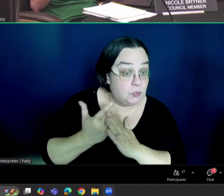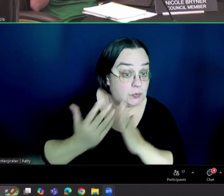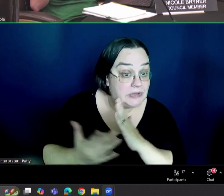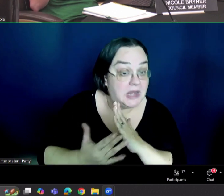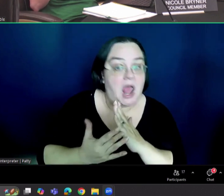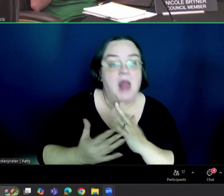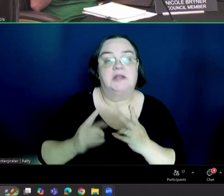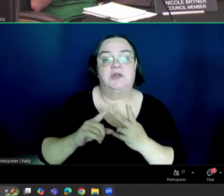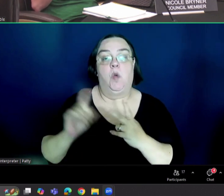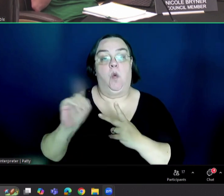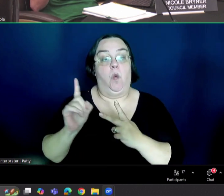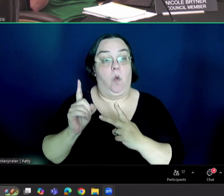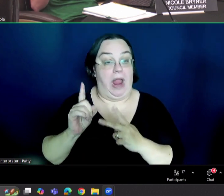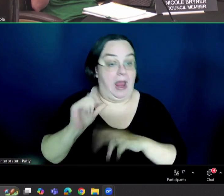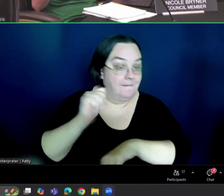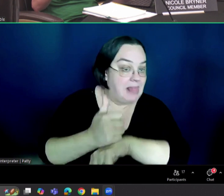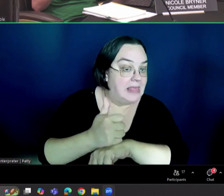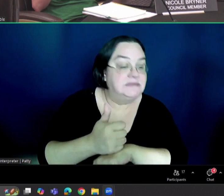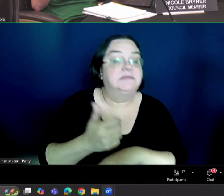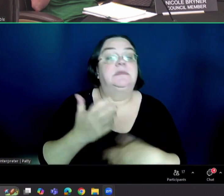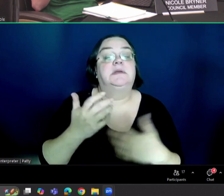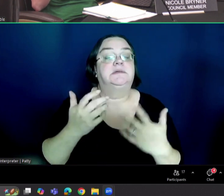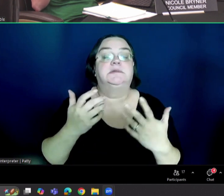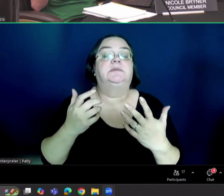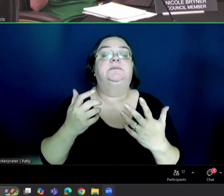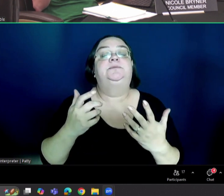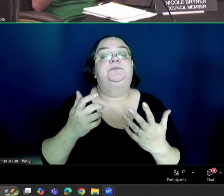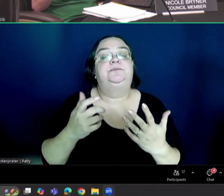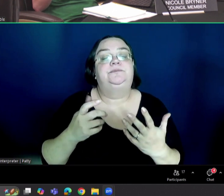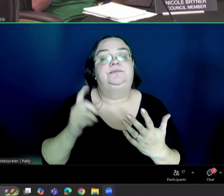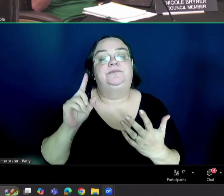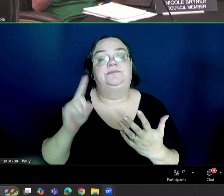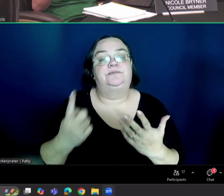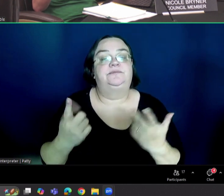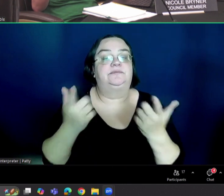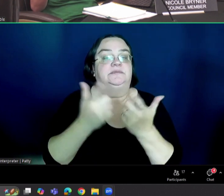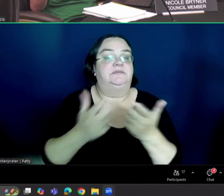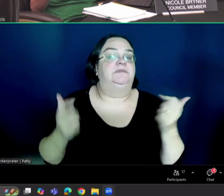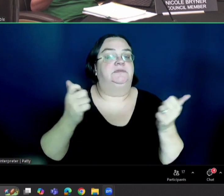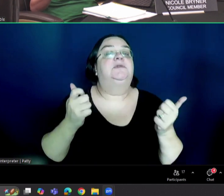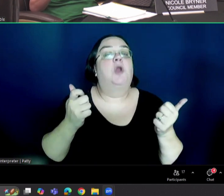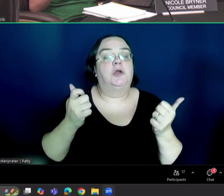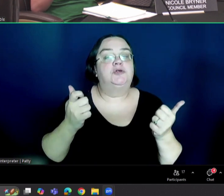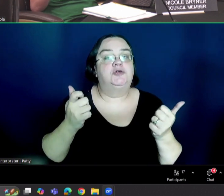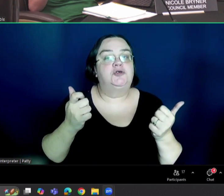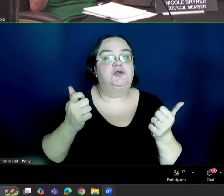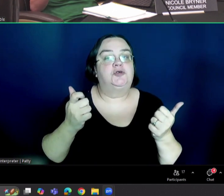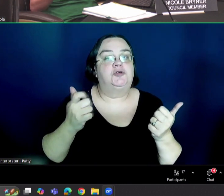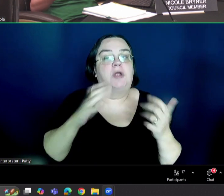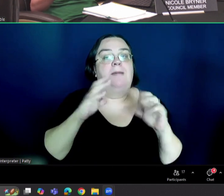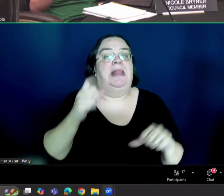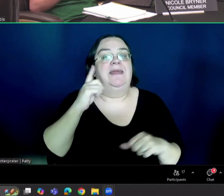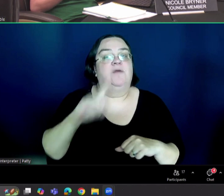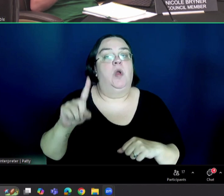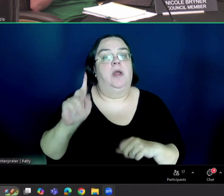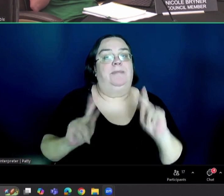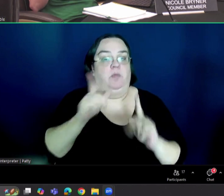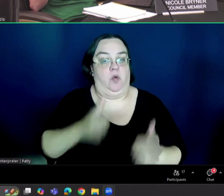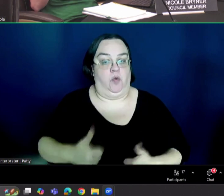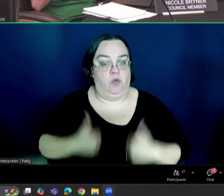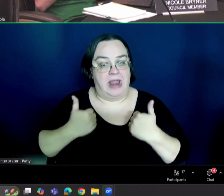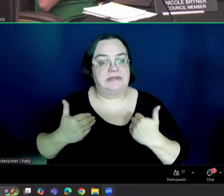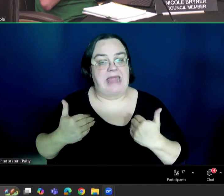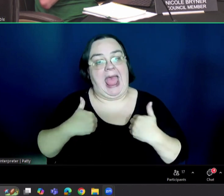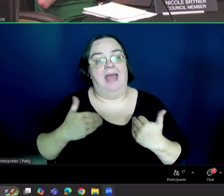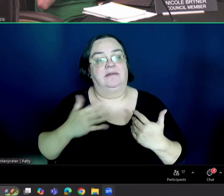placement, just have a larger voice for residents in these kinds of decisions.